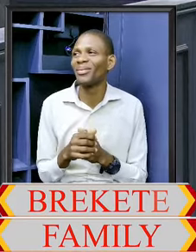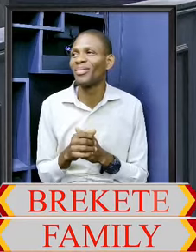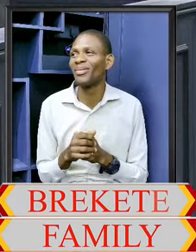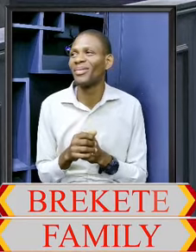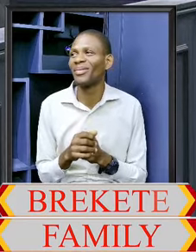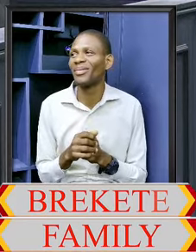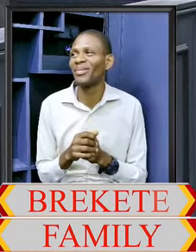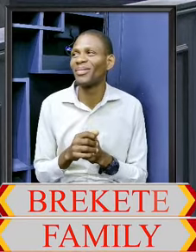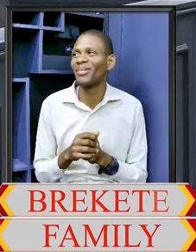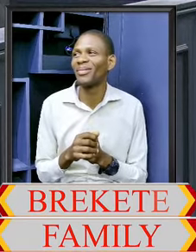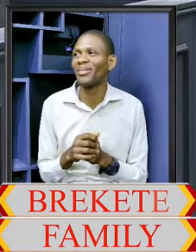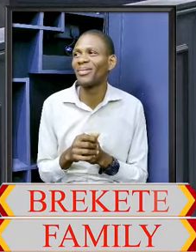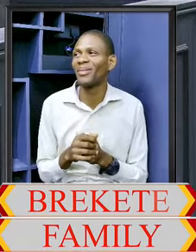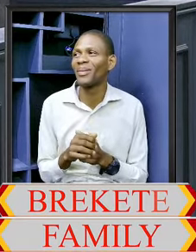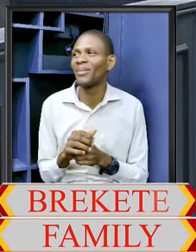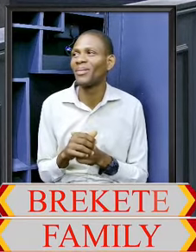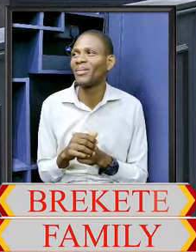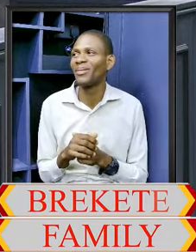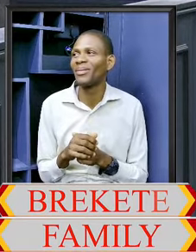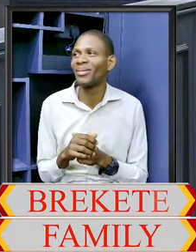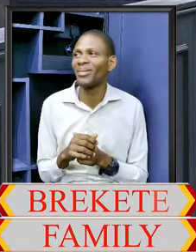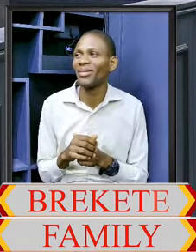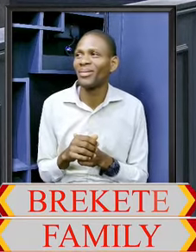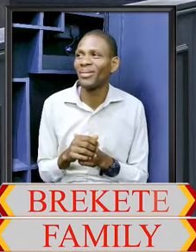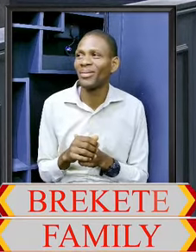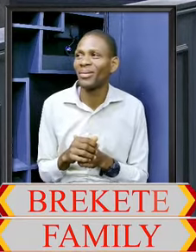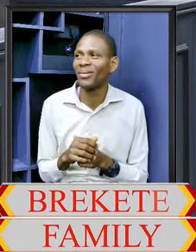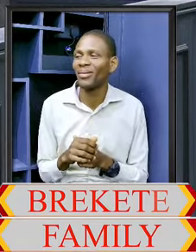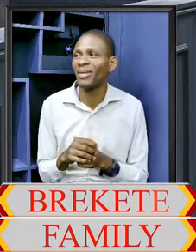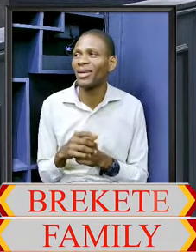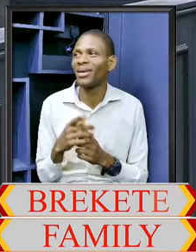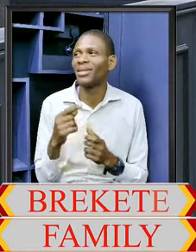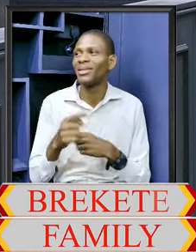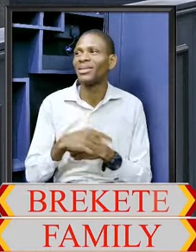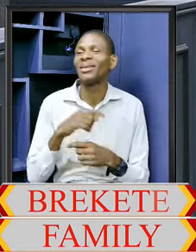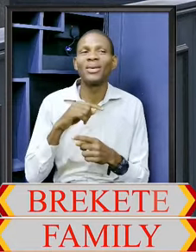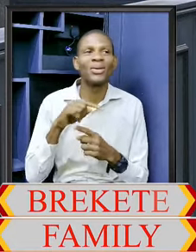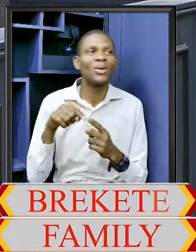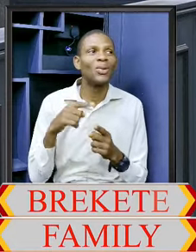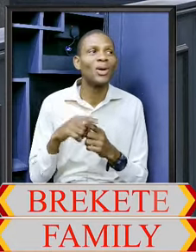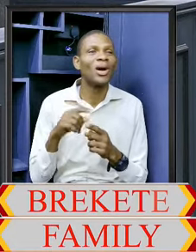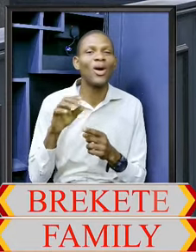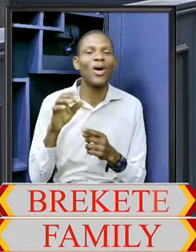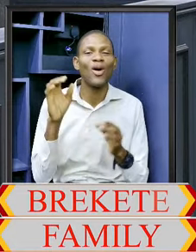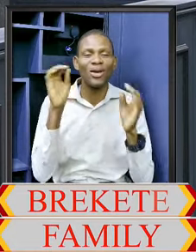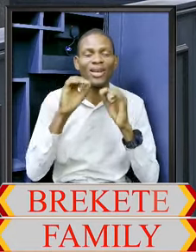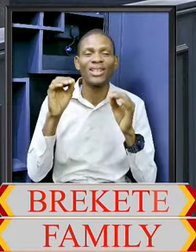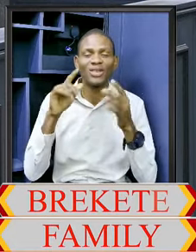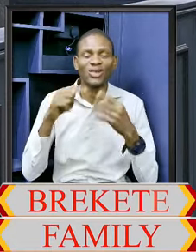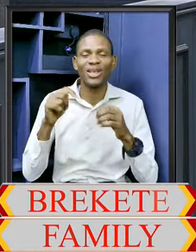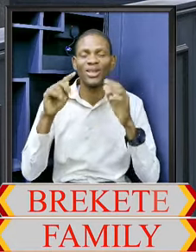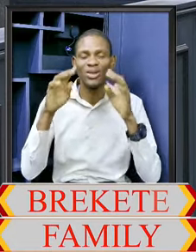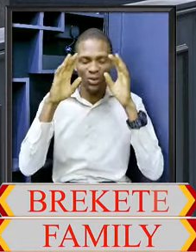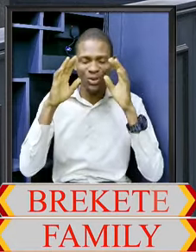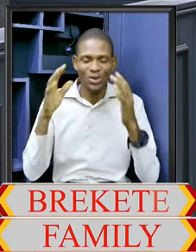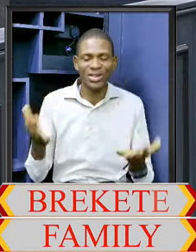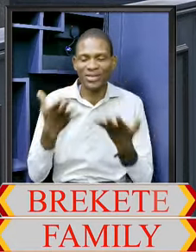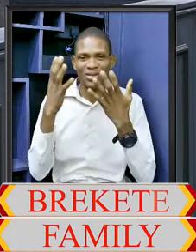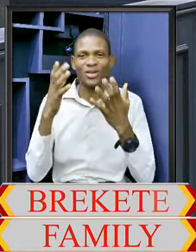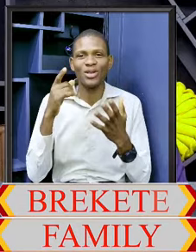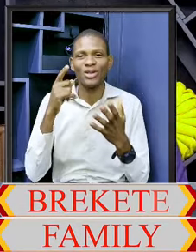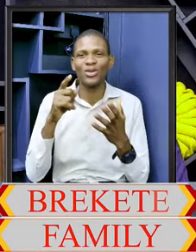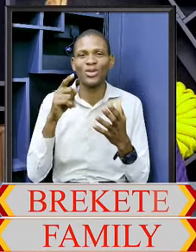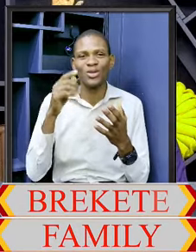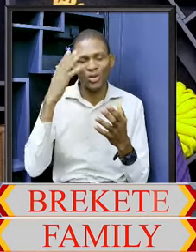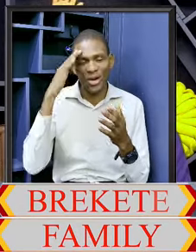come. Come quickly. The day where ordinary president try to lift him up here, Ona know how he suffer. How many of